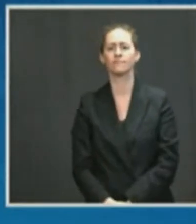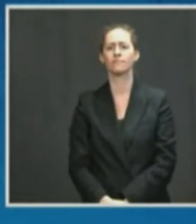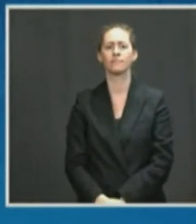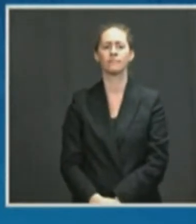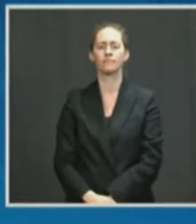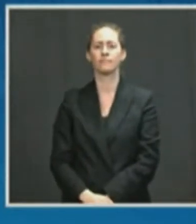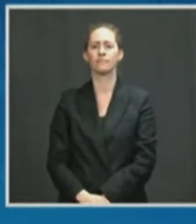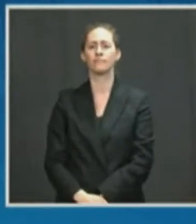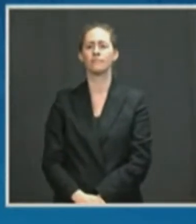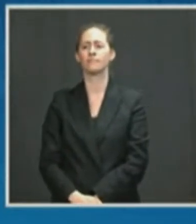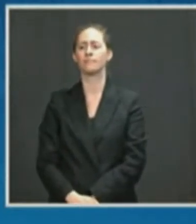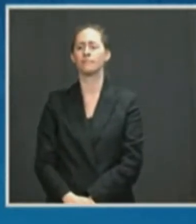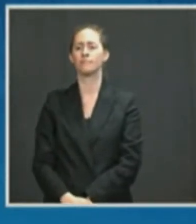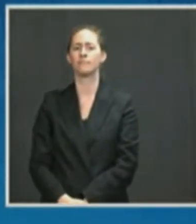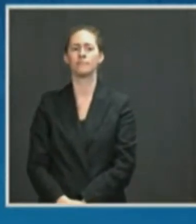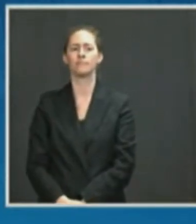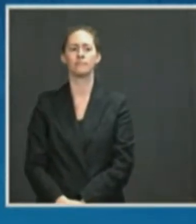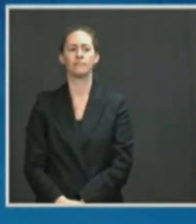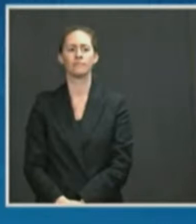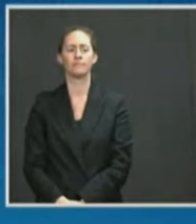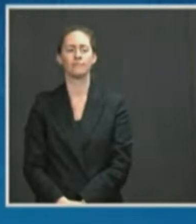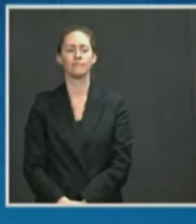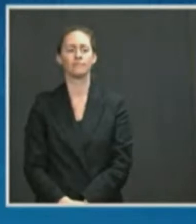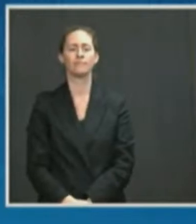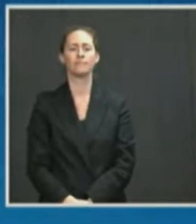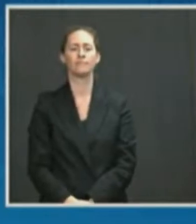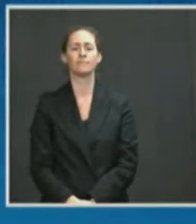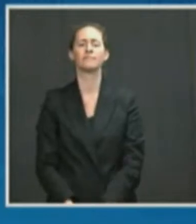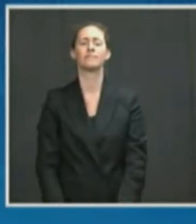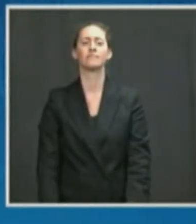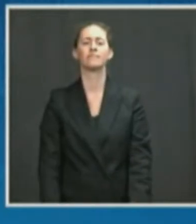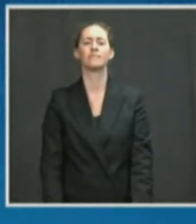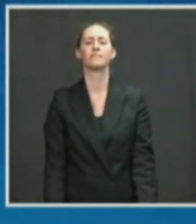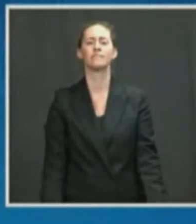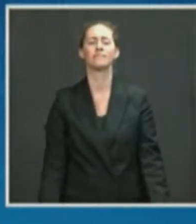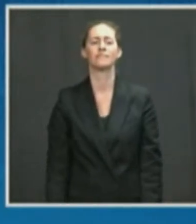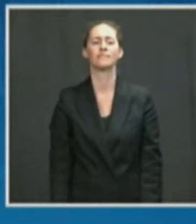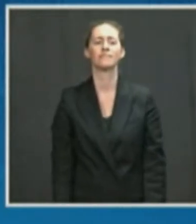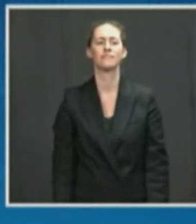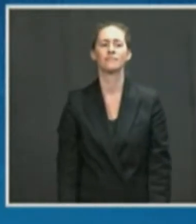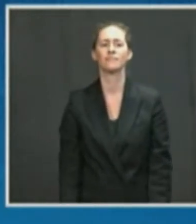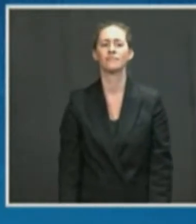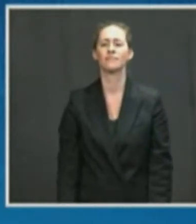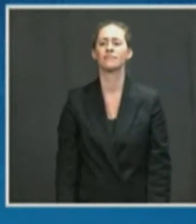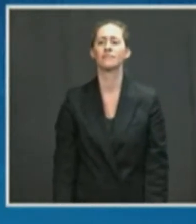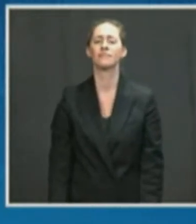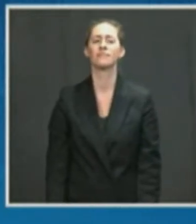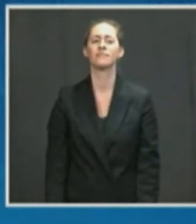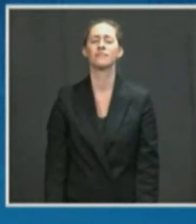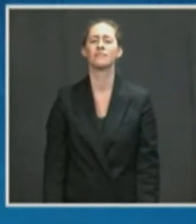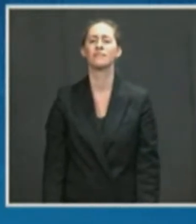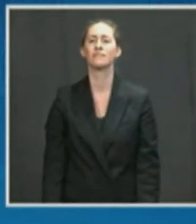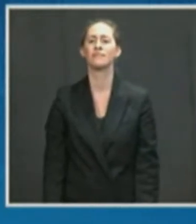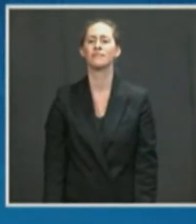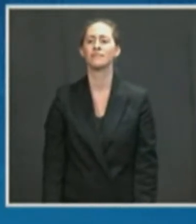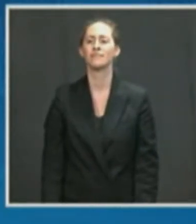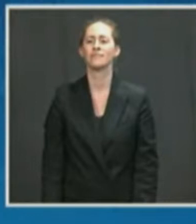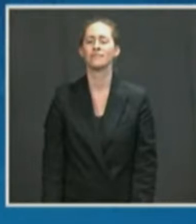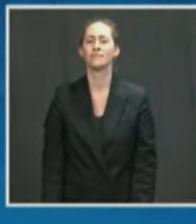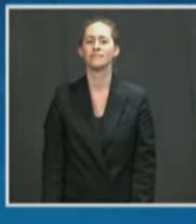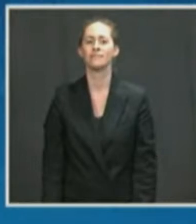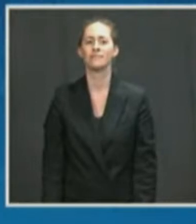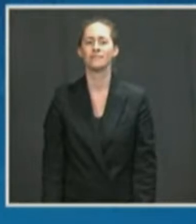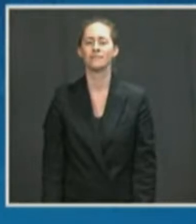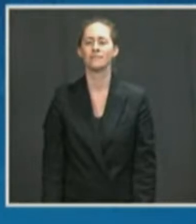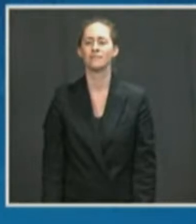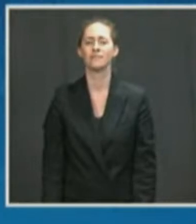Thank you. Good afternoon. President Giammattei, I would like to know whether in the framework of this bilateral meeting you took